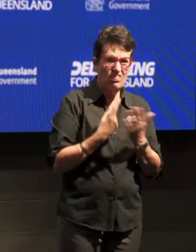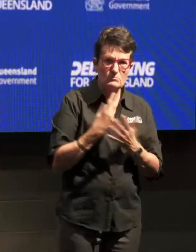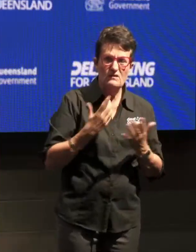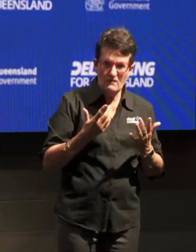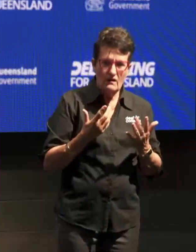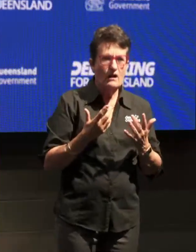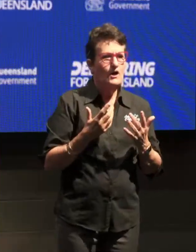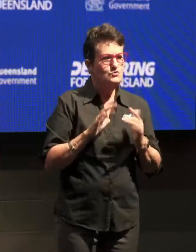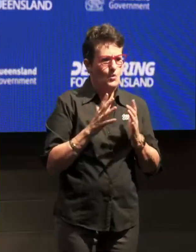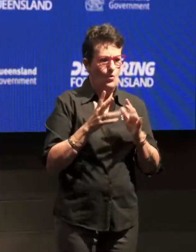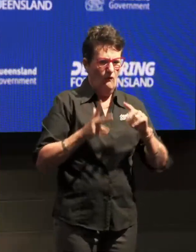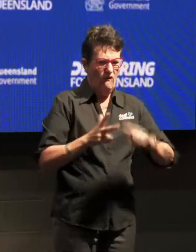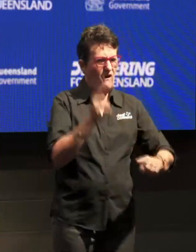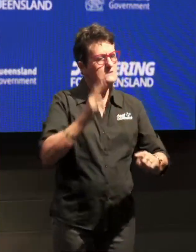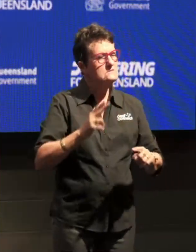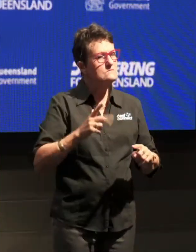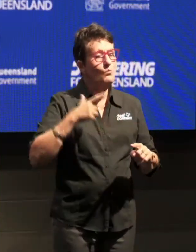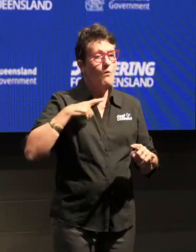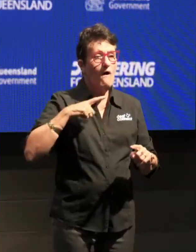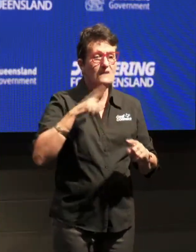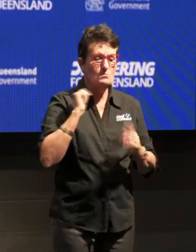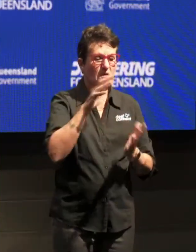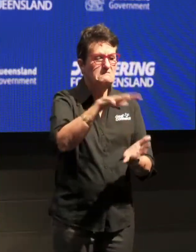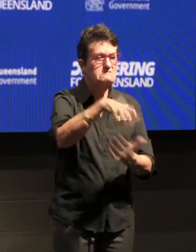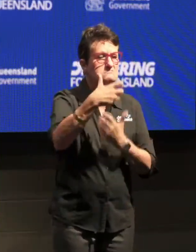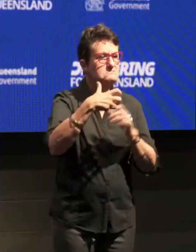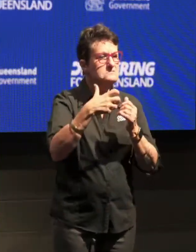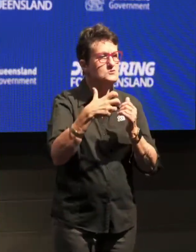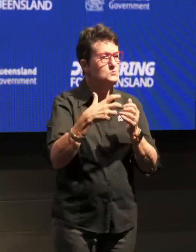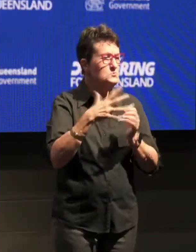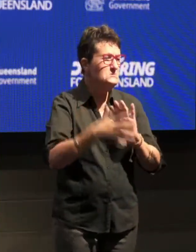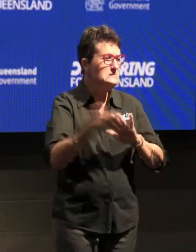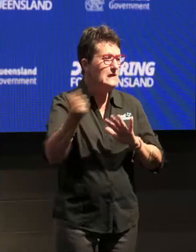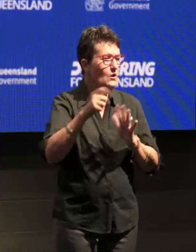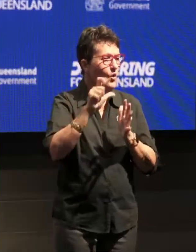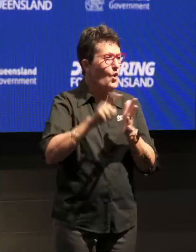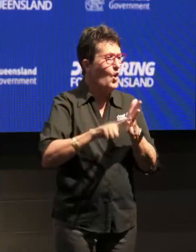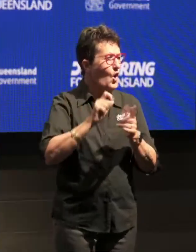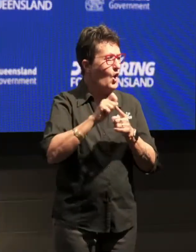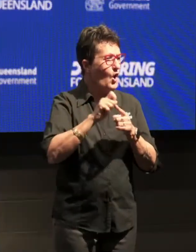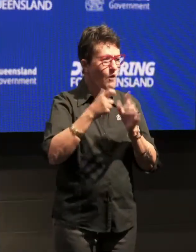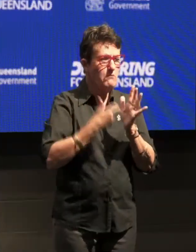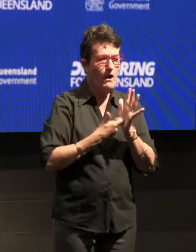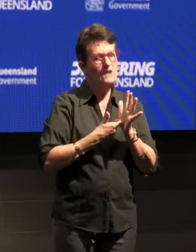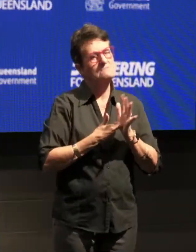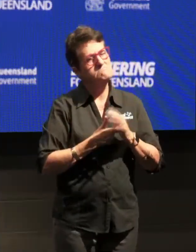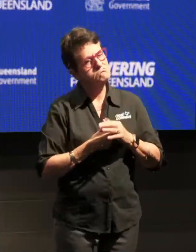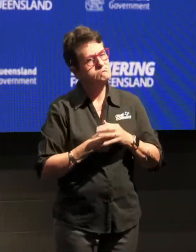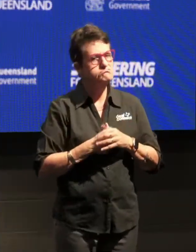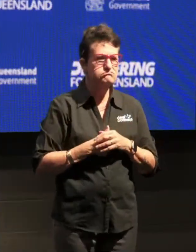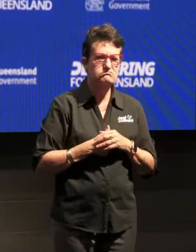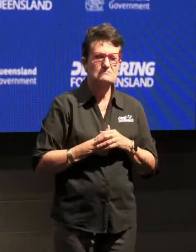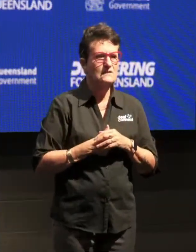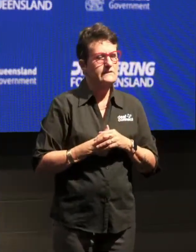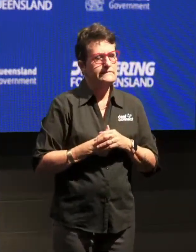them out of action because somebody will cut a line in a bid to try and steal something, that's,